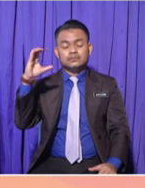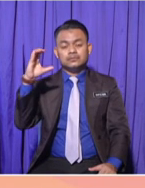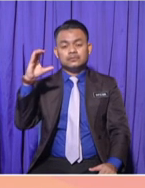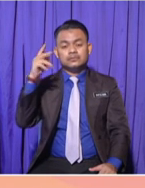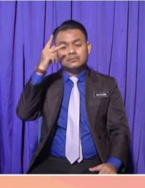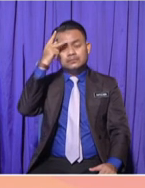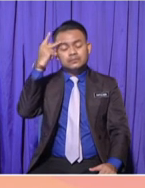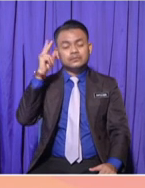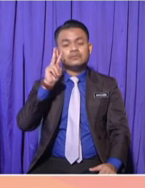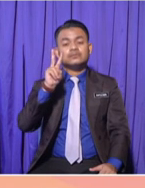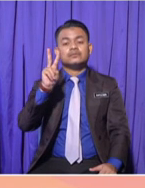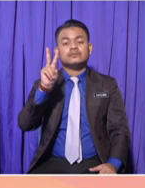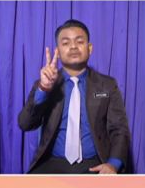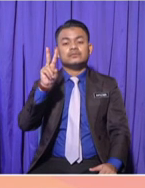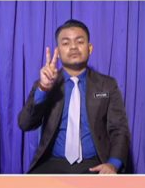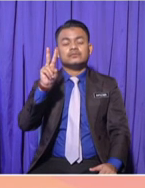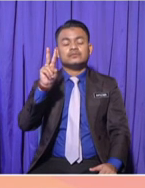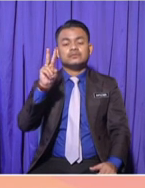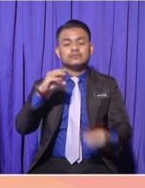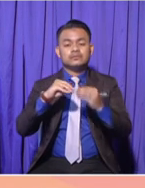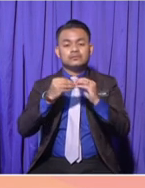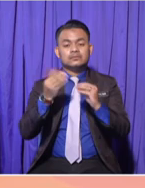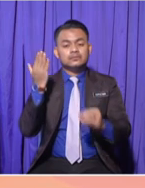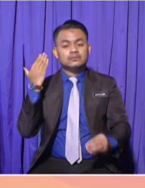following digits are zeros.